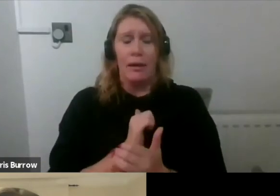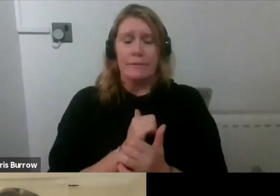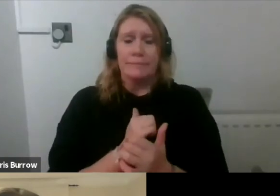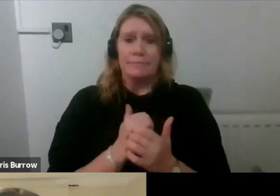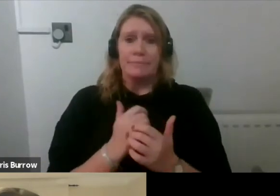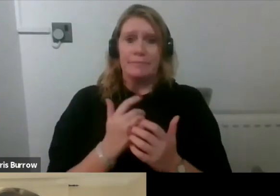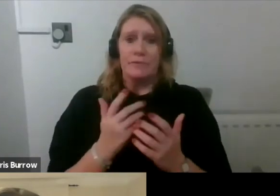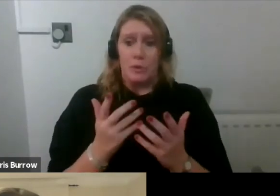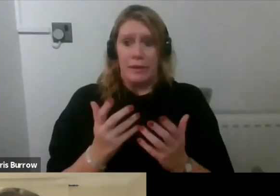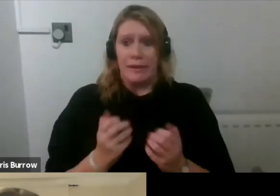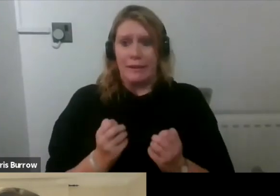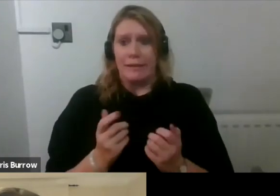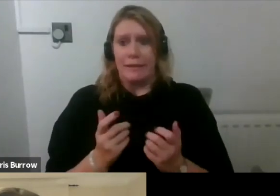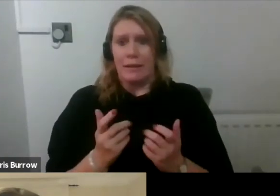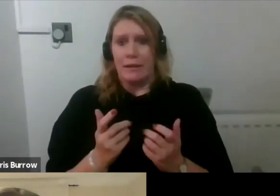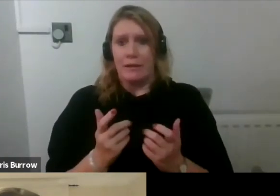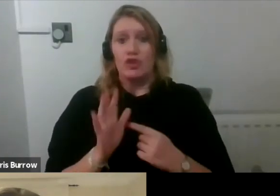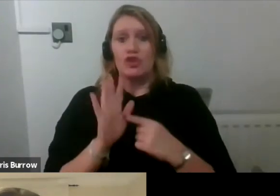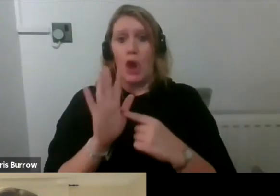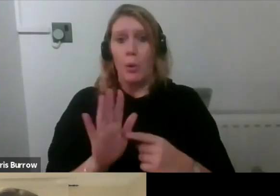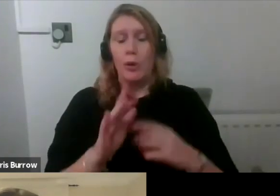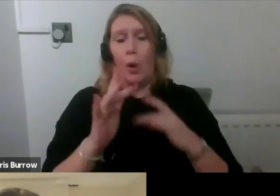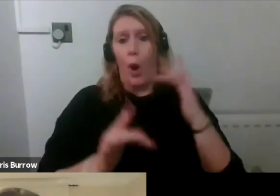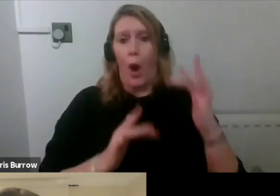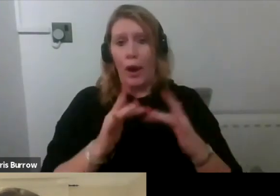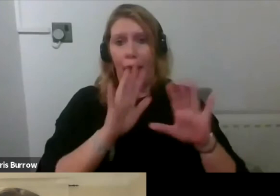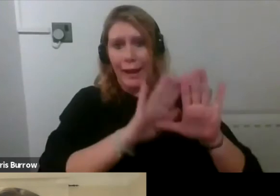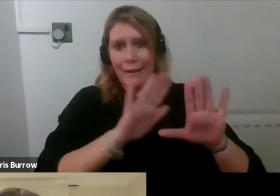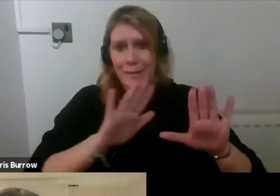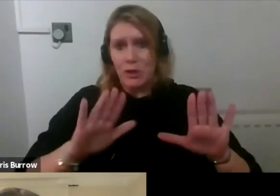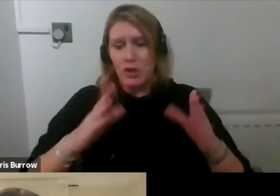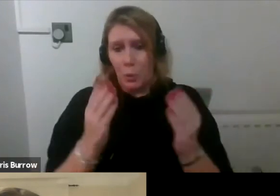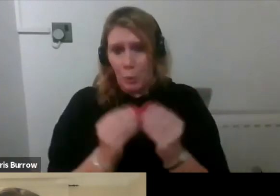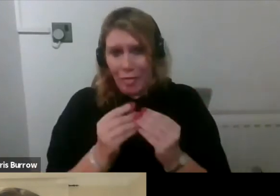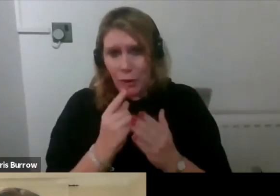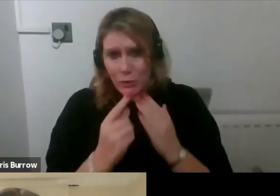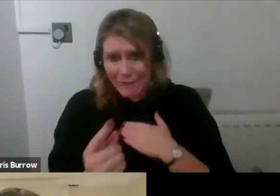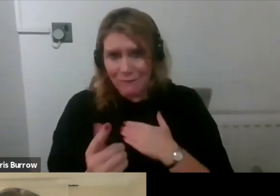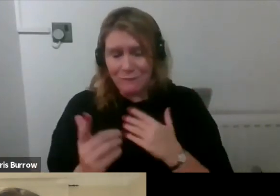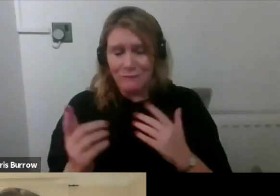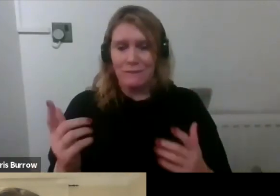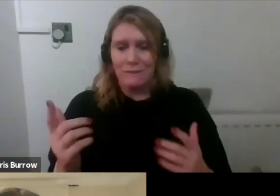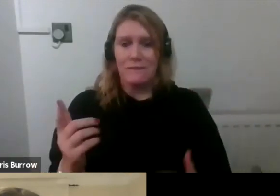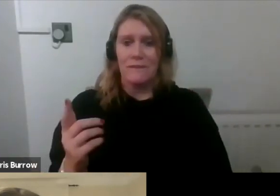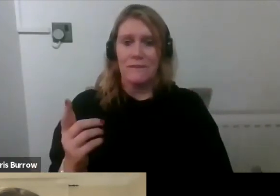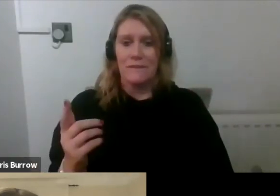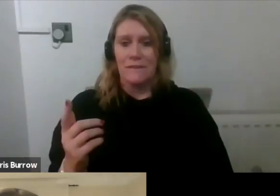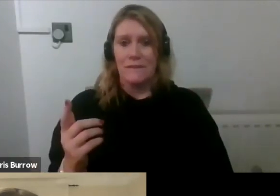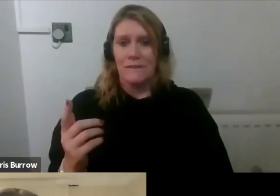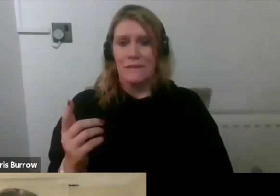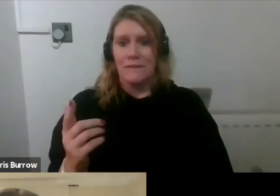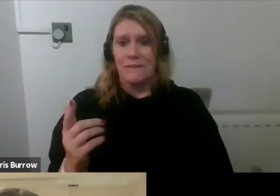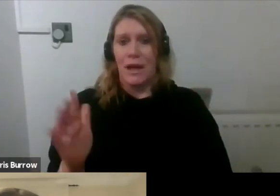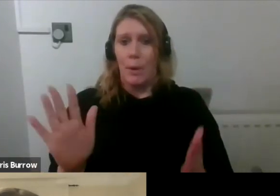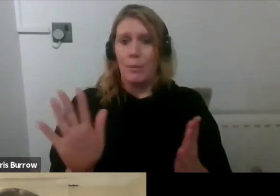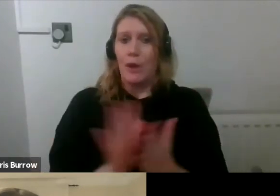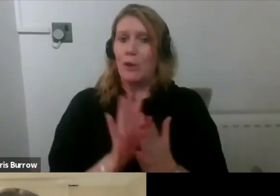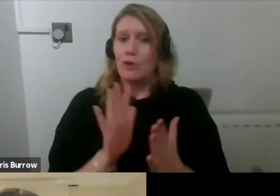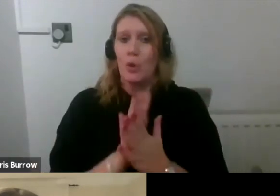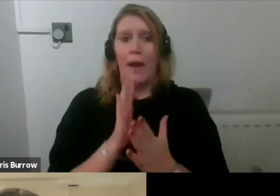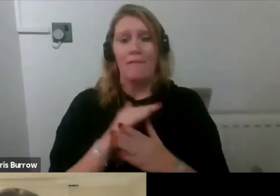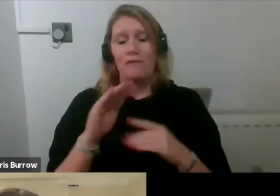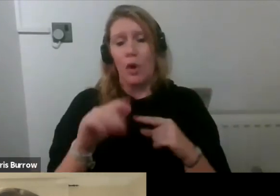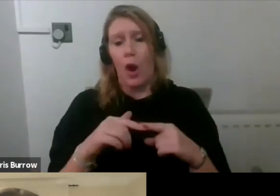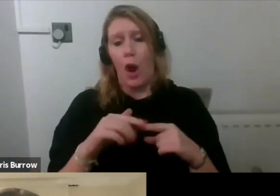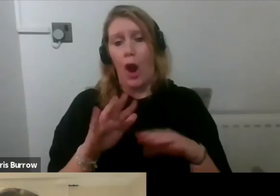premiere this online exhibition with you. And yes, we just are going to enjoy it for a very long